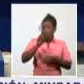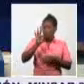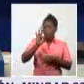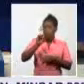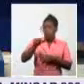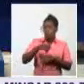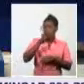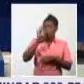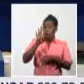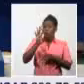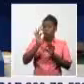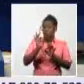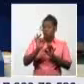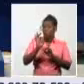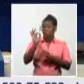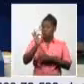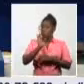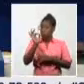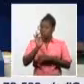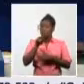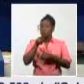followed by Havana with